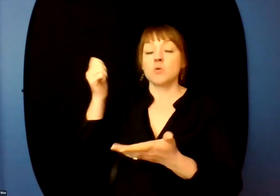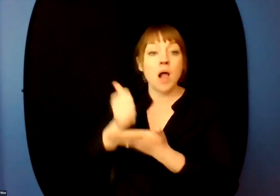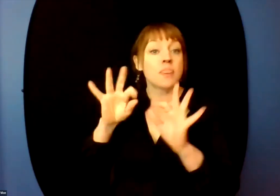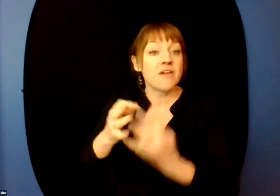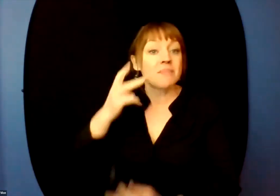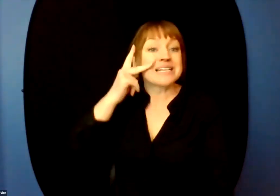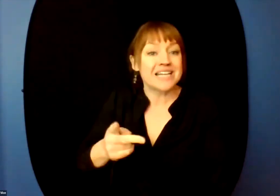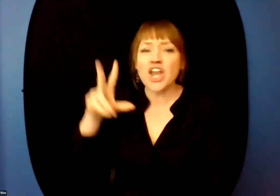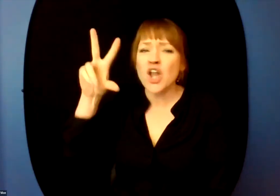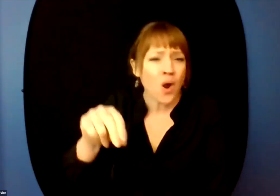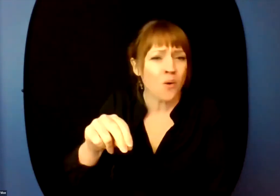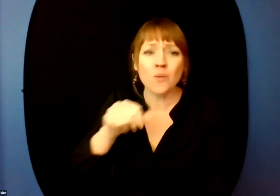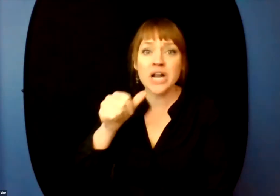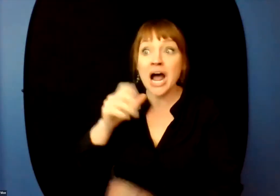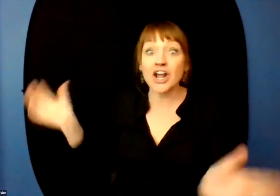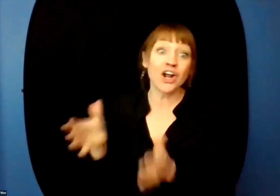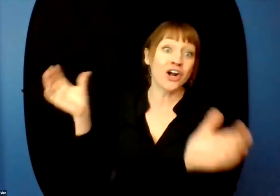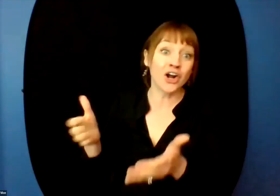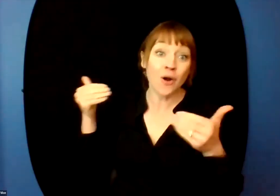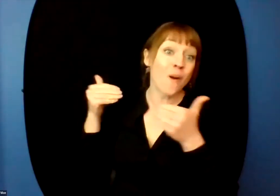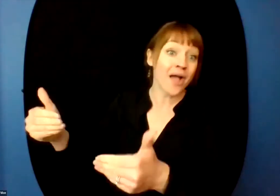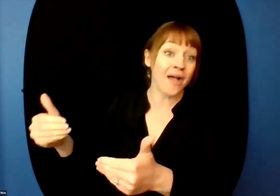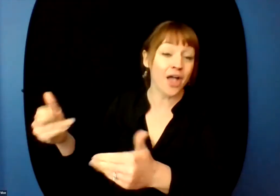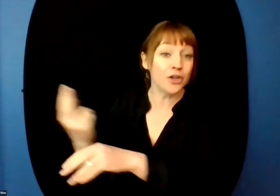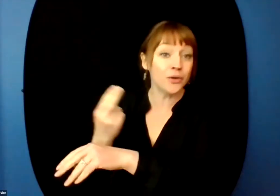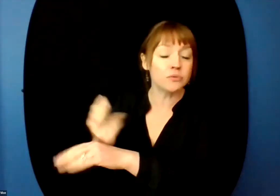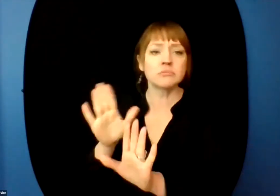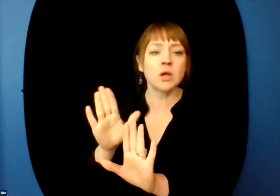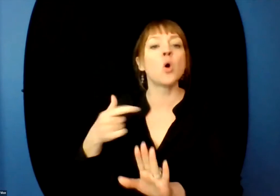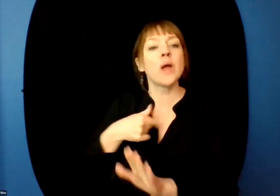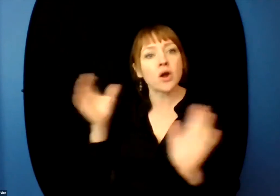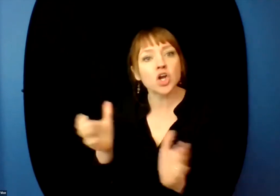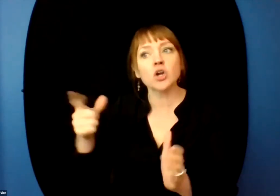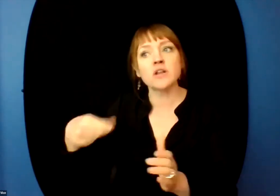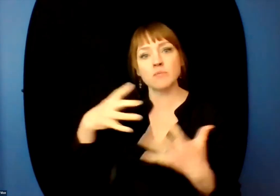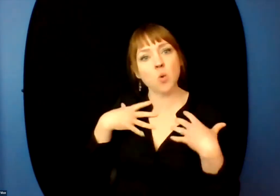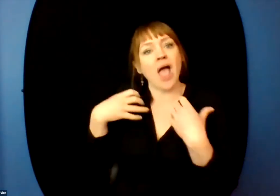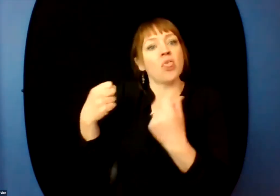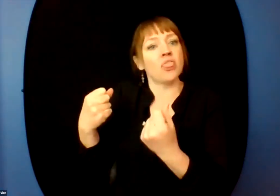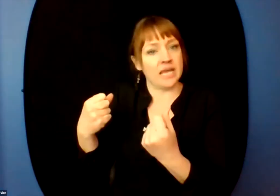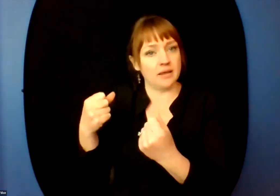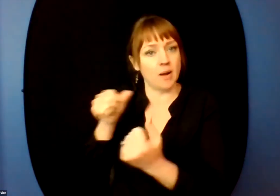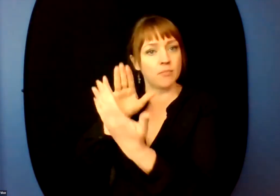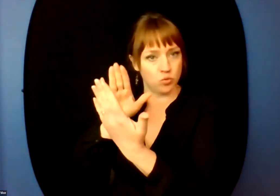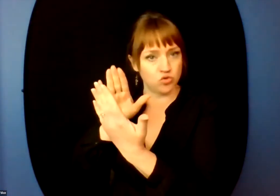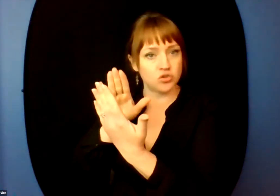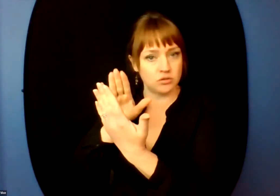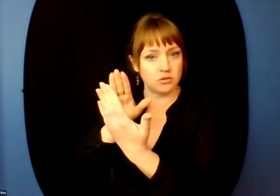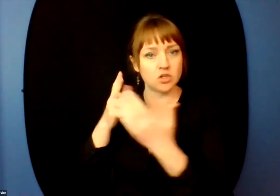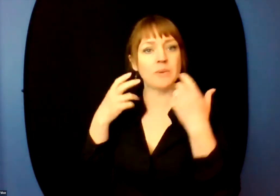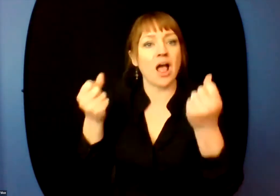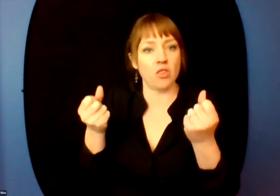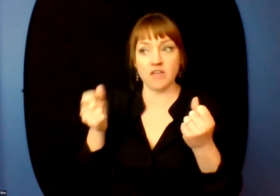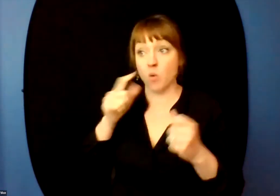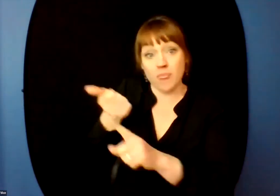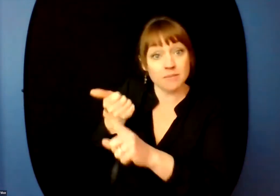not encouraging someone to use. We are encouraging them to be healthy for themselves and for their